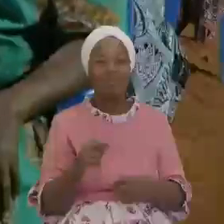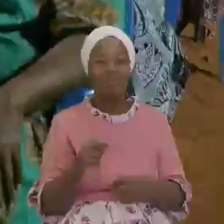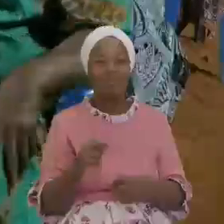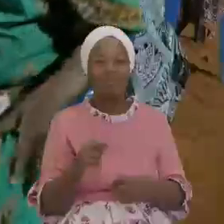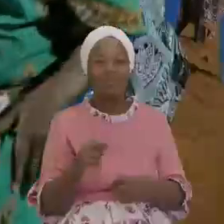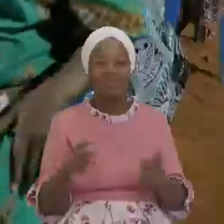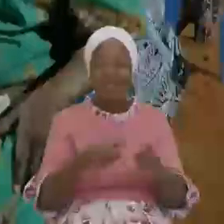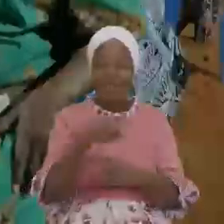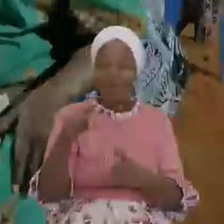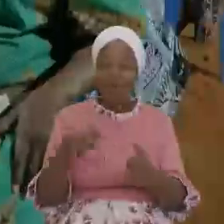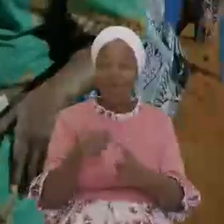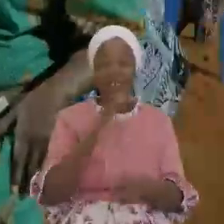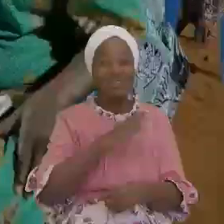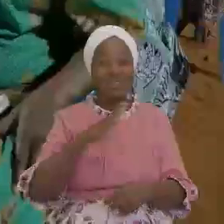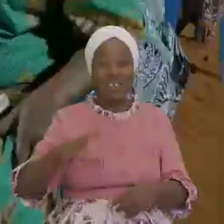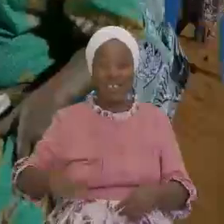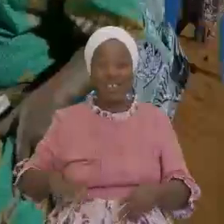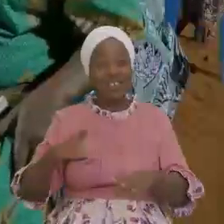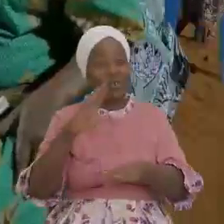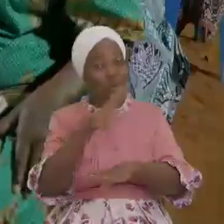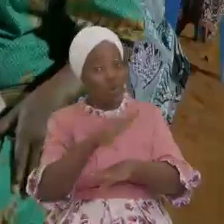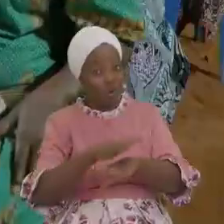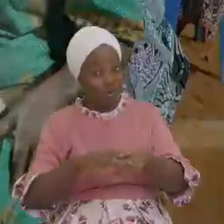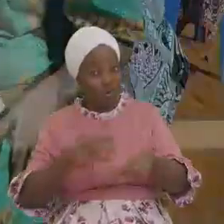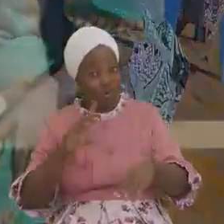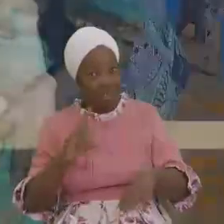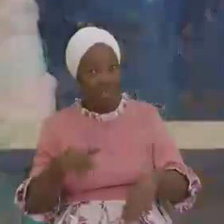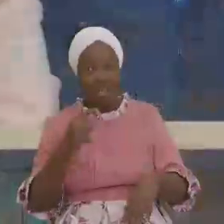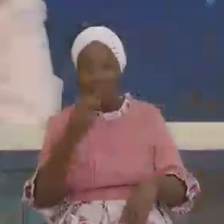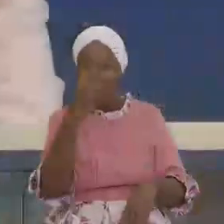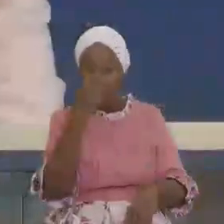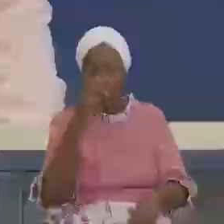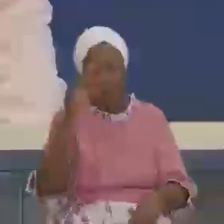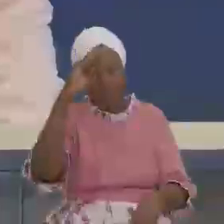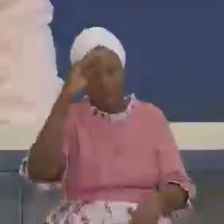When Christ called the blind man,